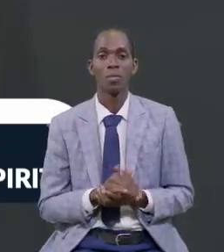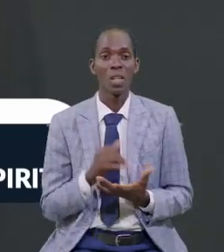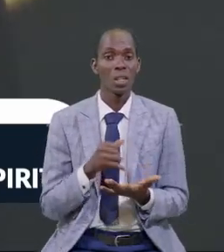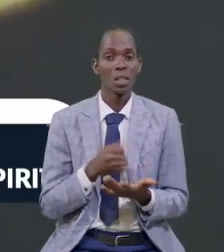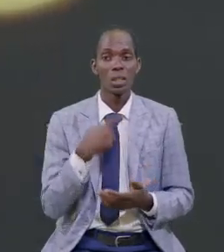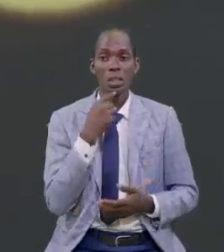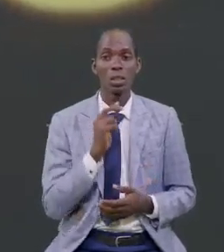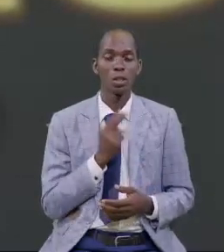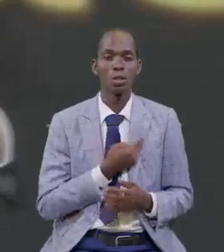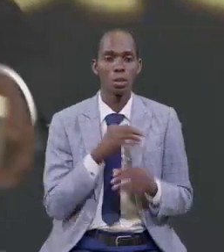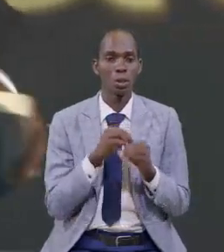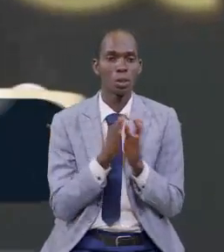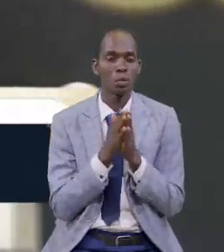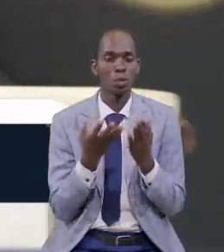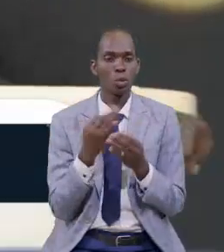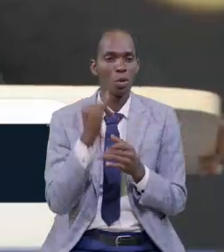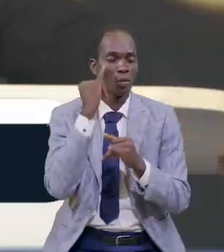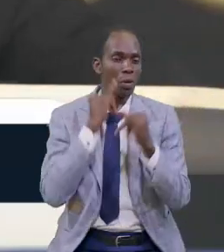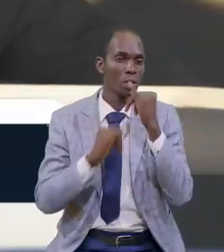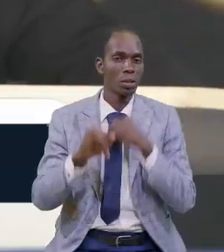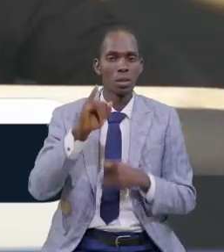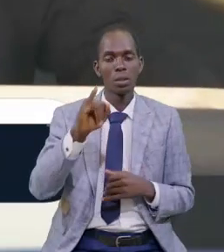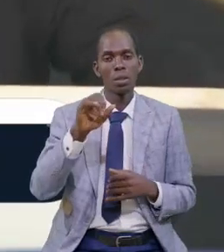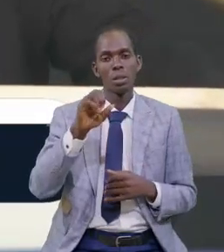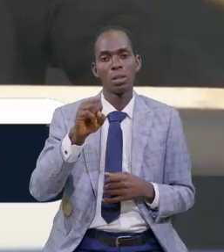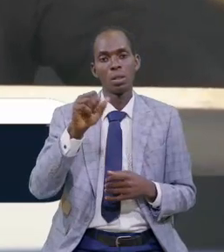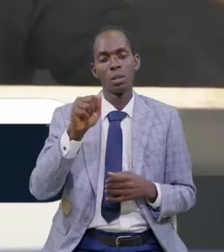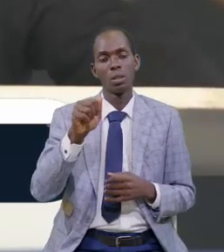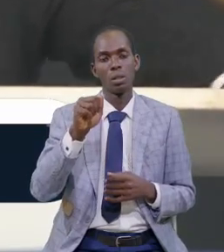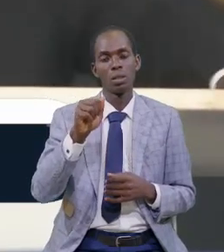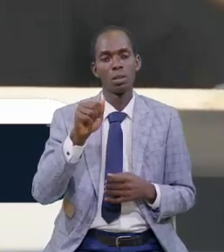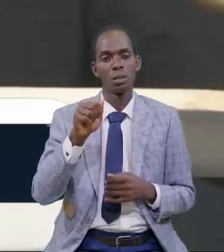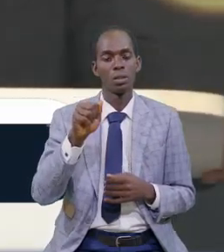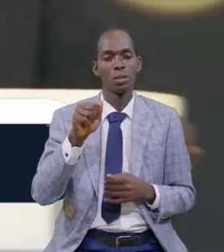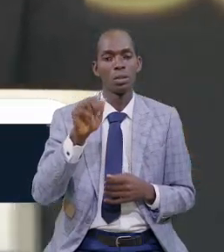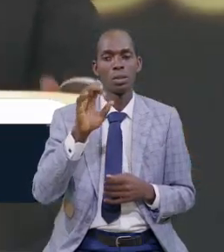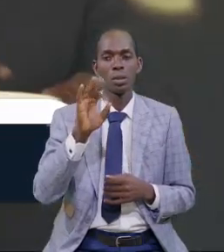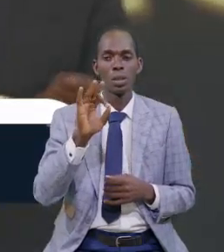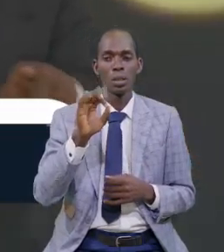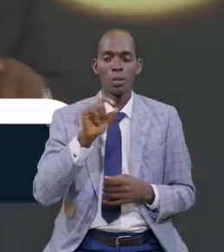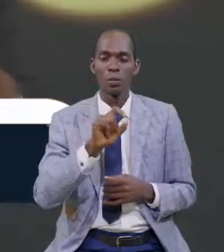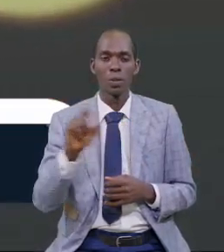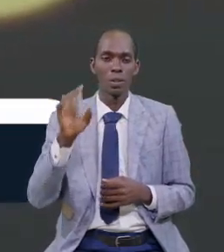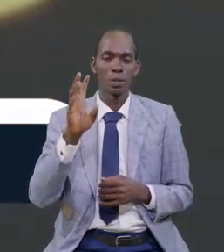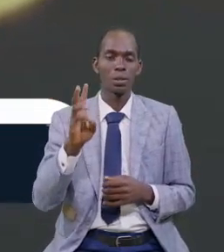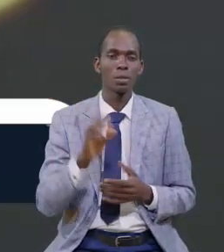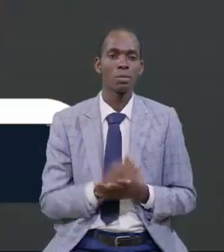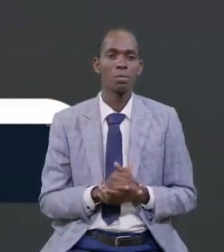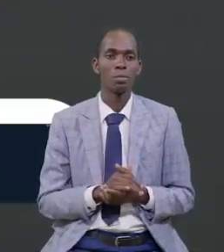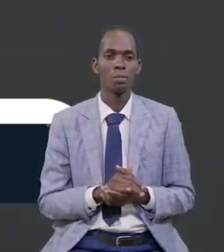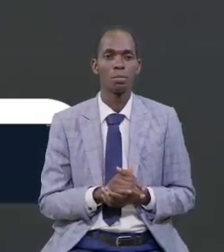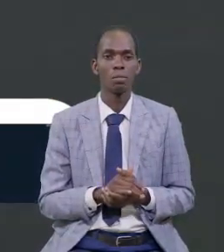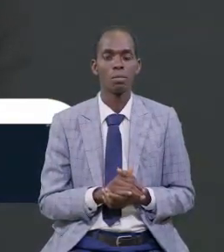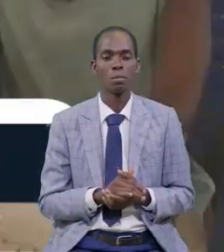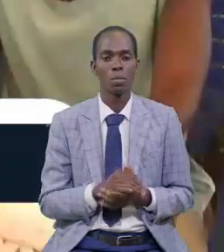Isaiah chapter 9, and I'm reading there from verse 6.